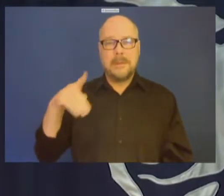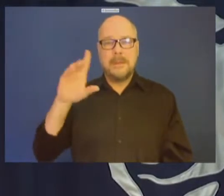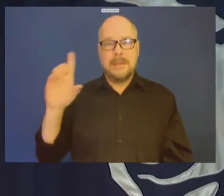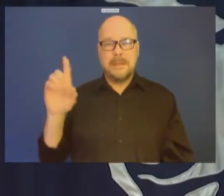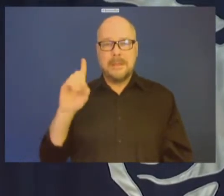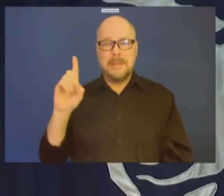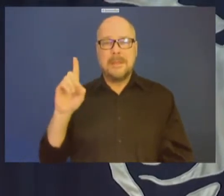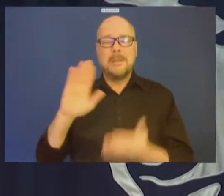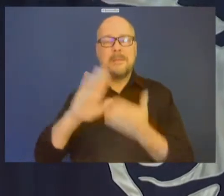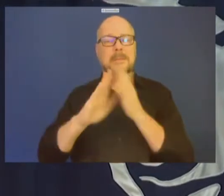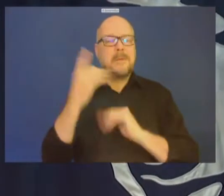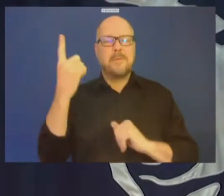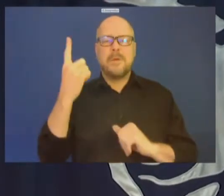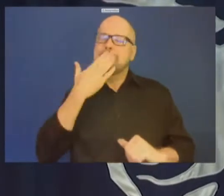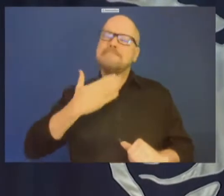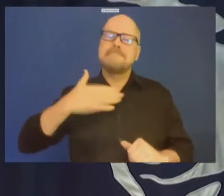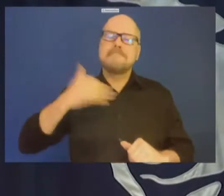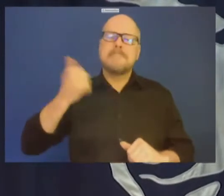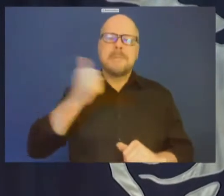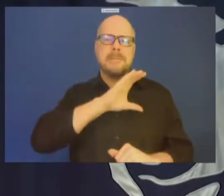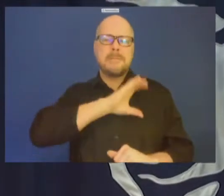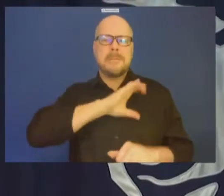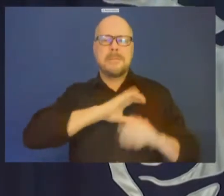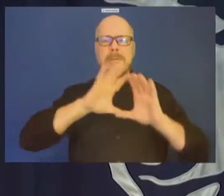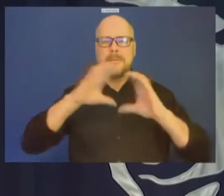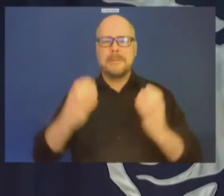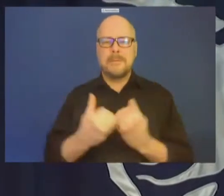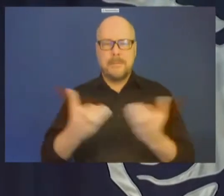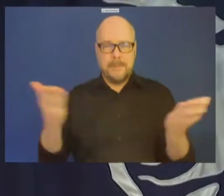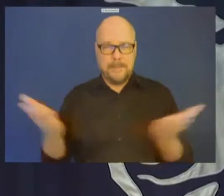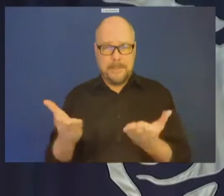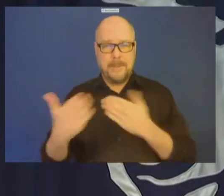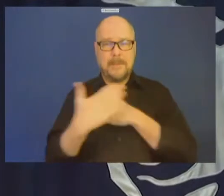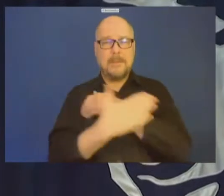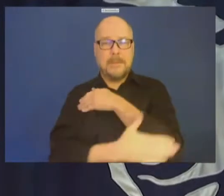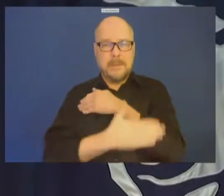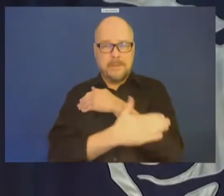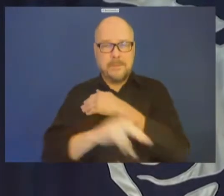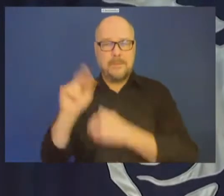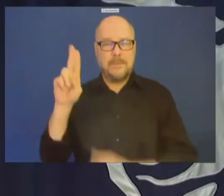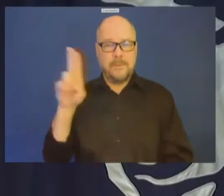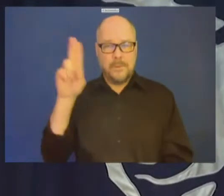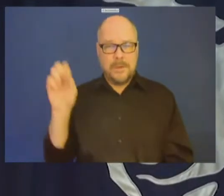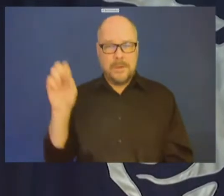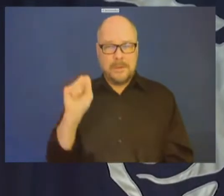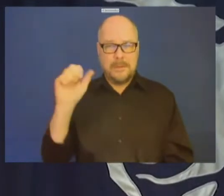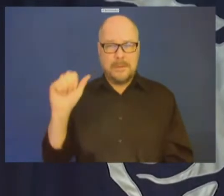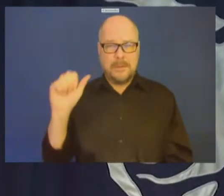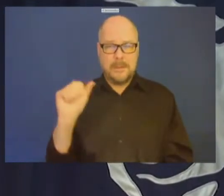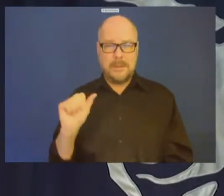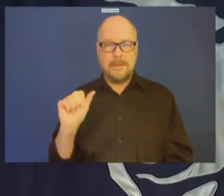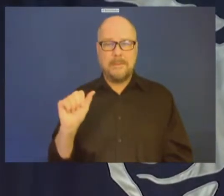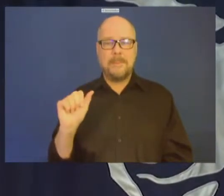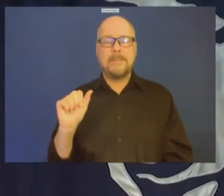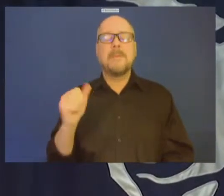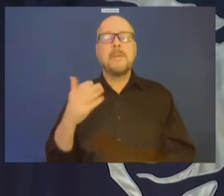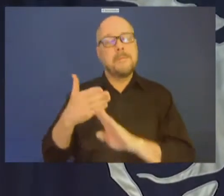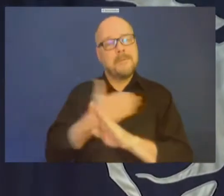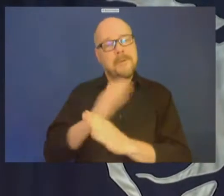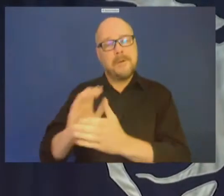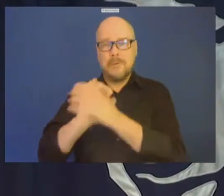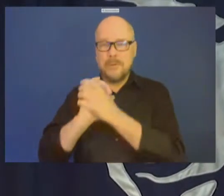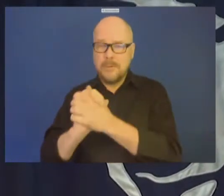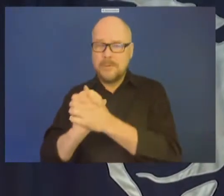in the country. Before I congratulate the newest CMPD officers, I want to congratulate their